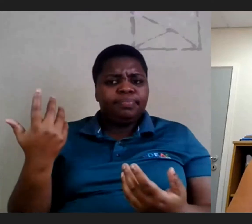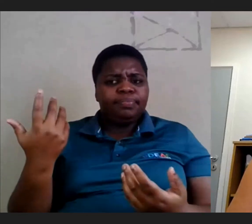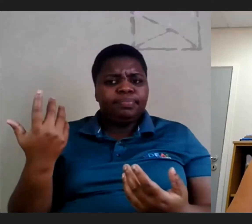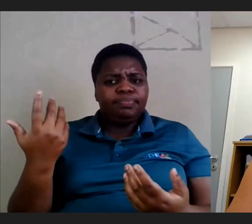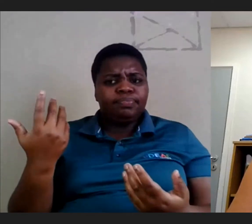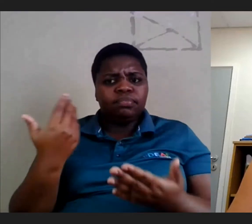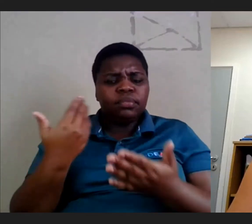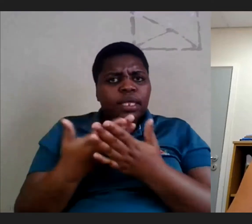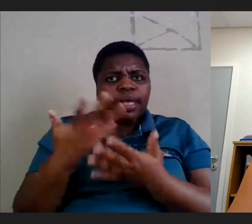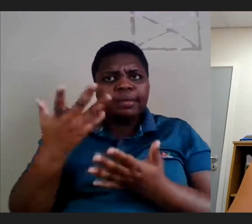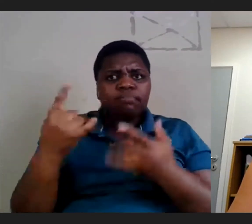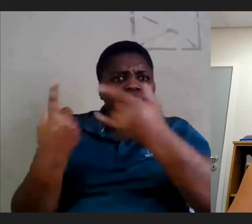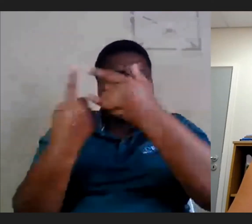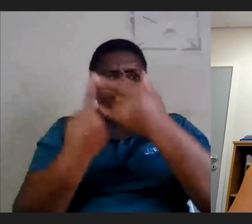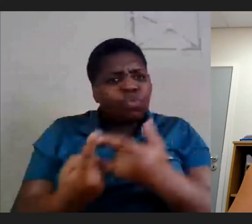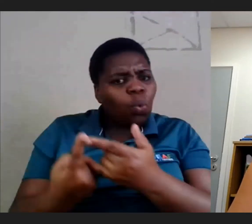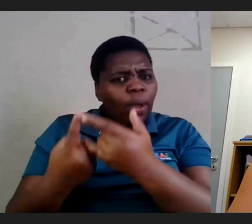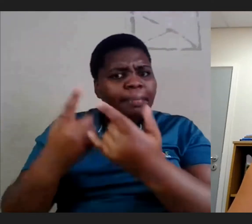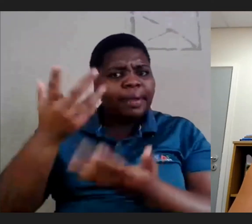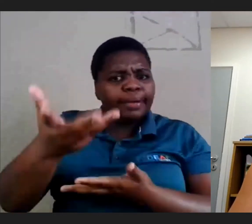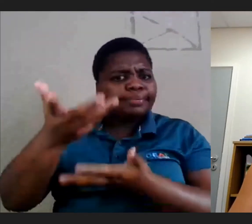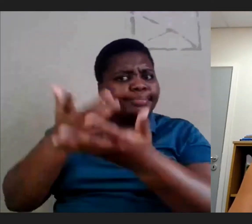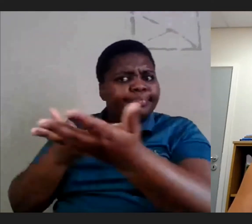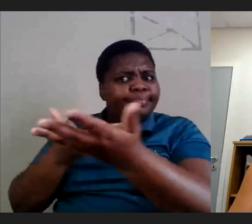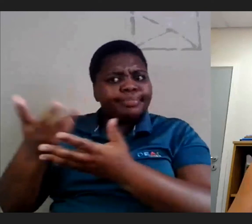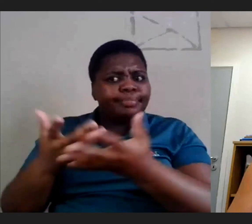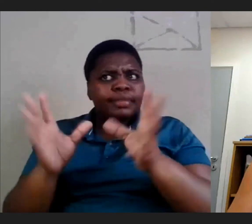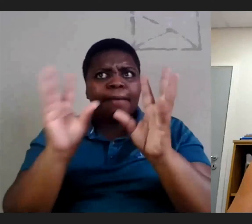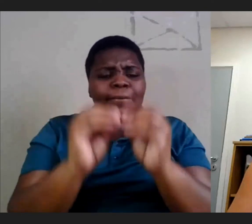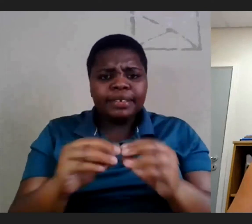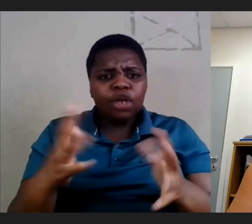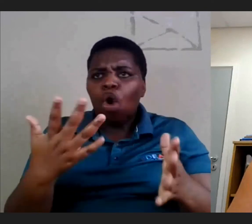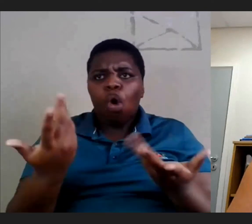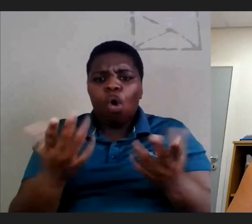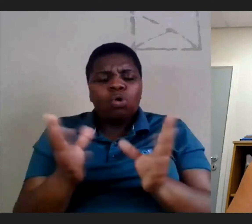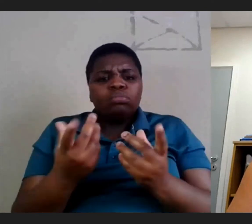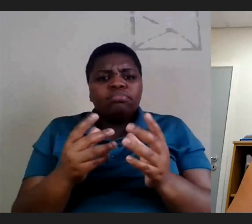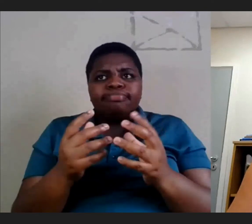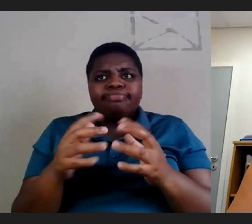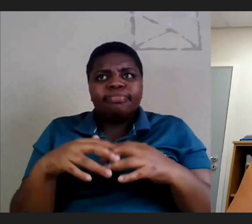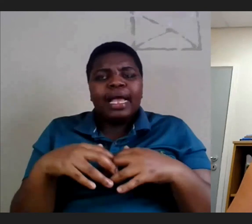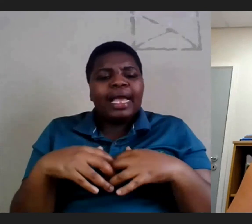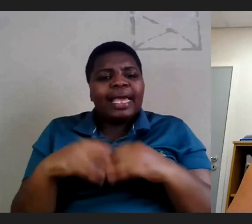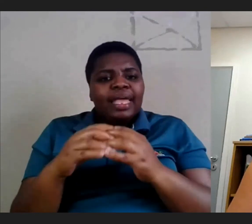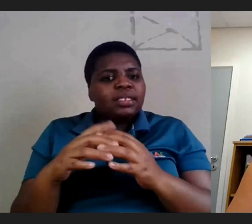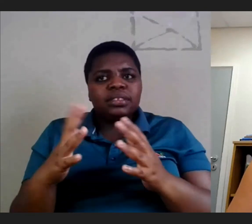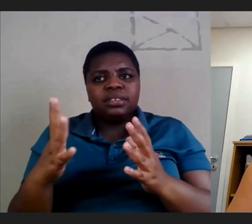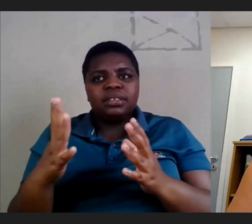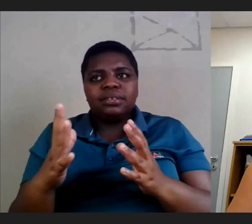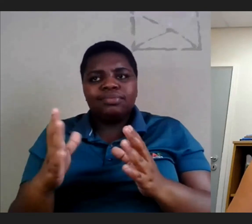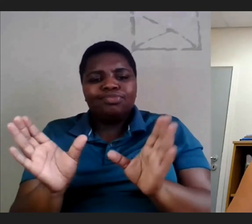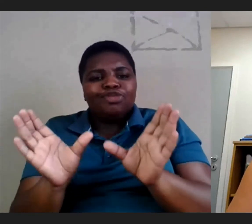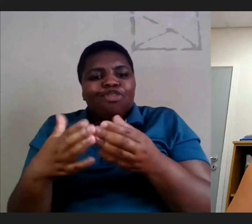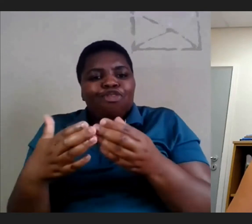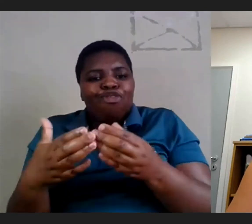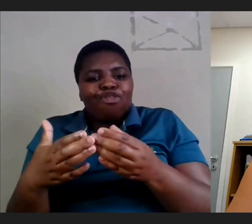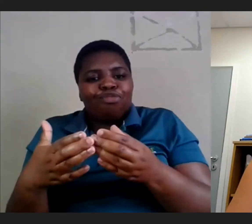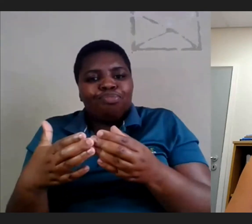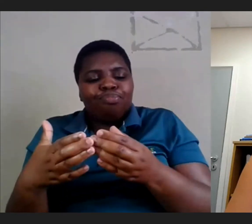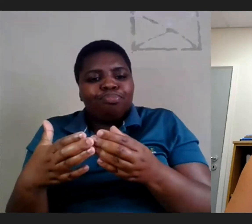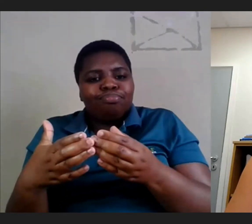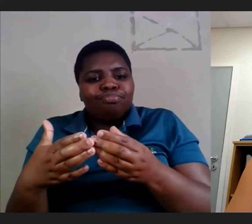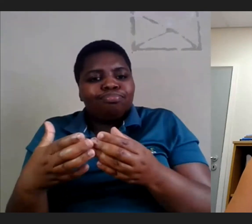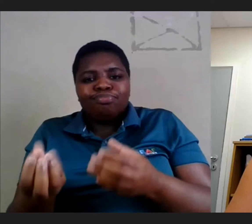interactive webinar. Or not webinar, interactive group chat that is actually suitable for young people in terms